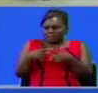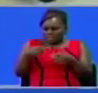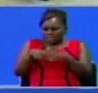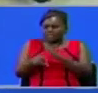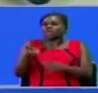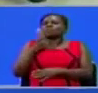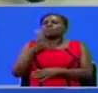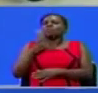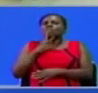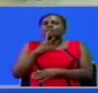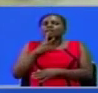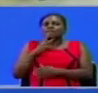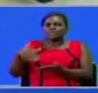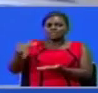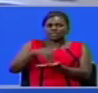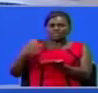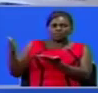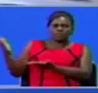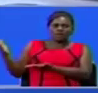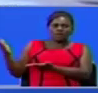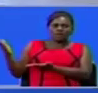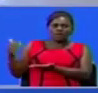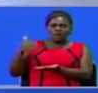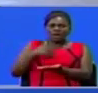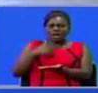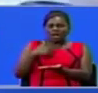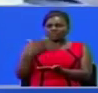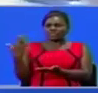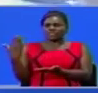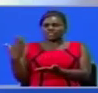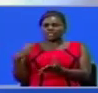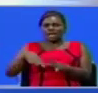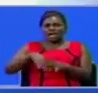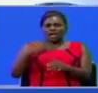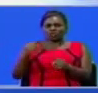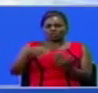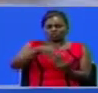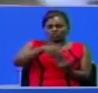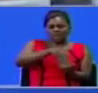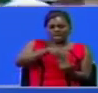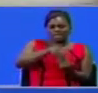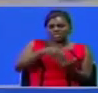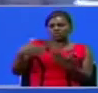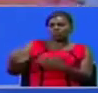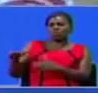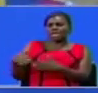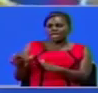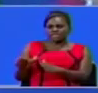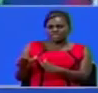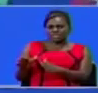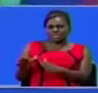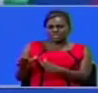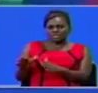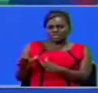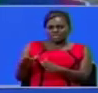beaches. The EcoWorld Enterprise Center is a showroom consisting of products made of plastic waste, which was built partly by using the waste